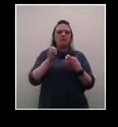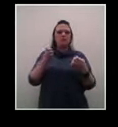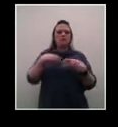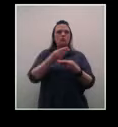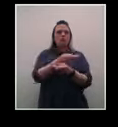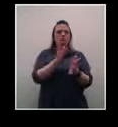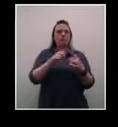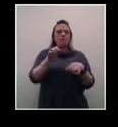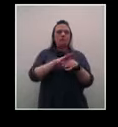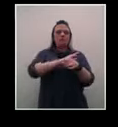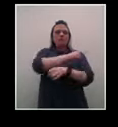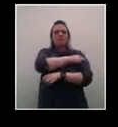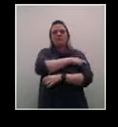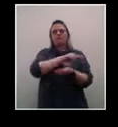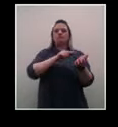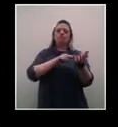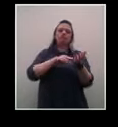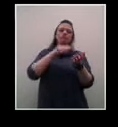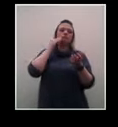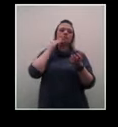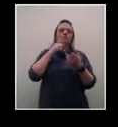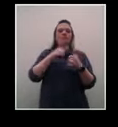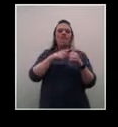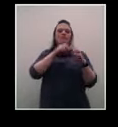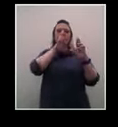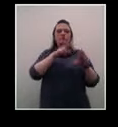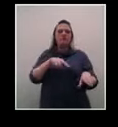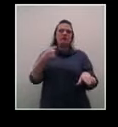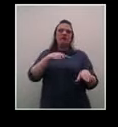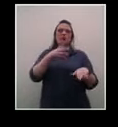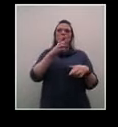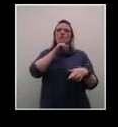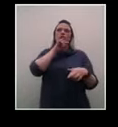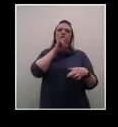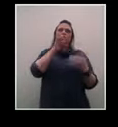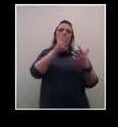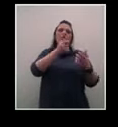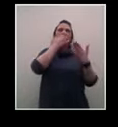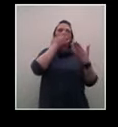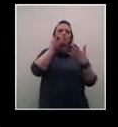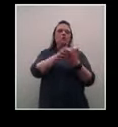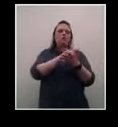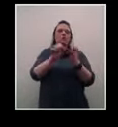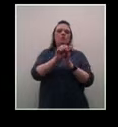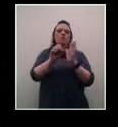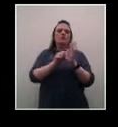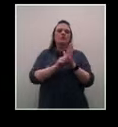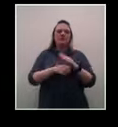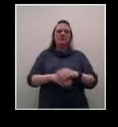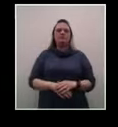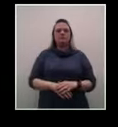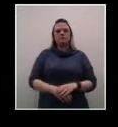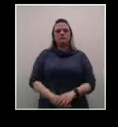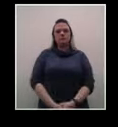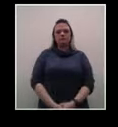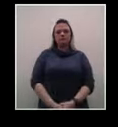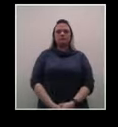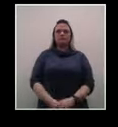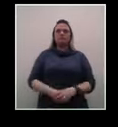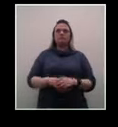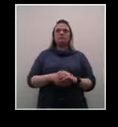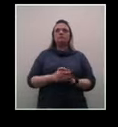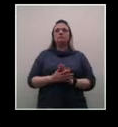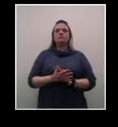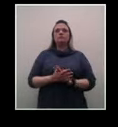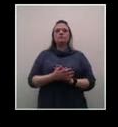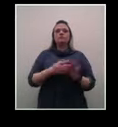local hospitals, nursing homes, and our first responders. So we really want to thank New York State for those great assets. And then